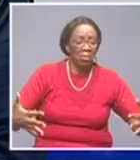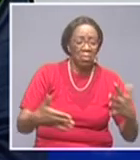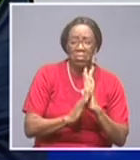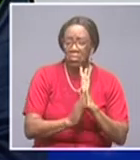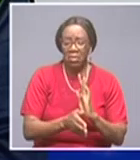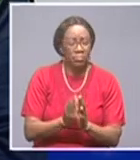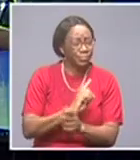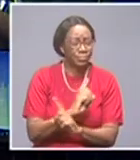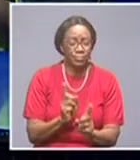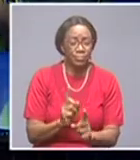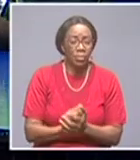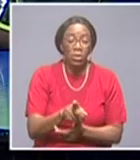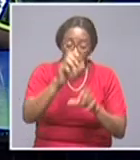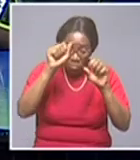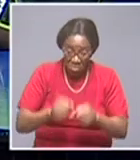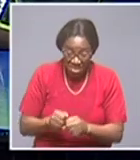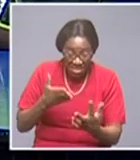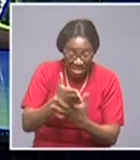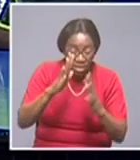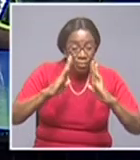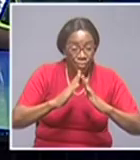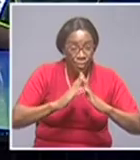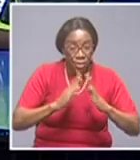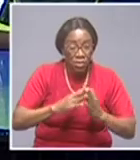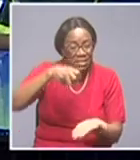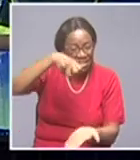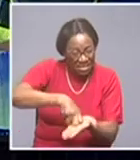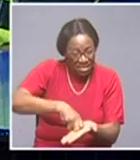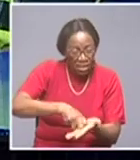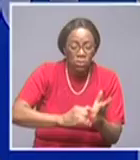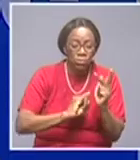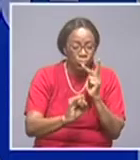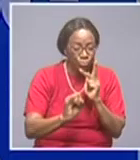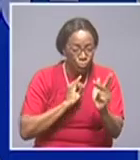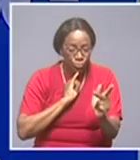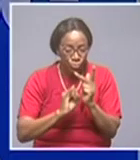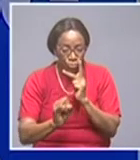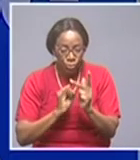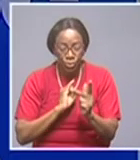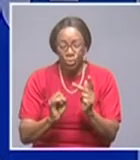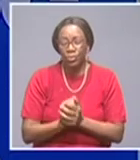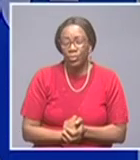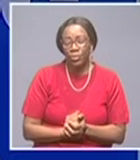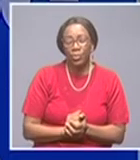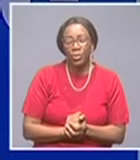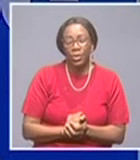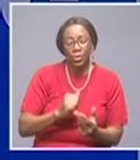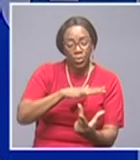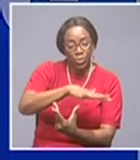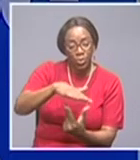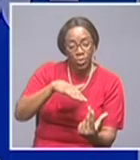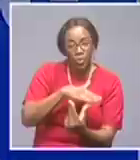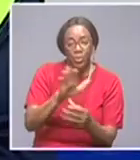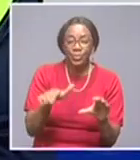counted. Now within a farm, maybe we'll have more than one house that needs to be also counted, or what we call